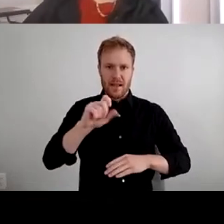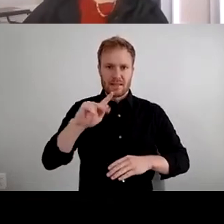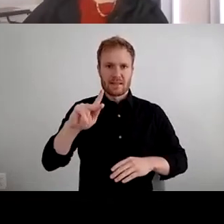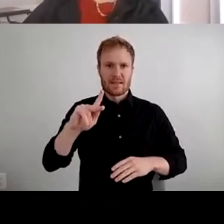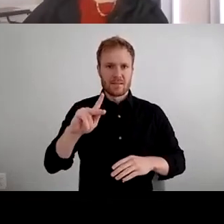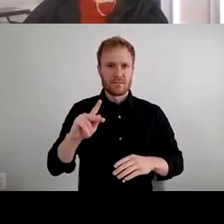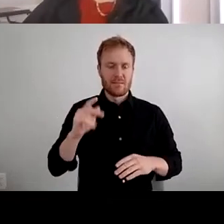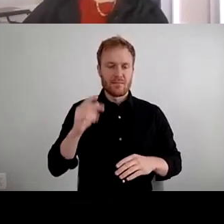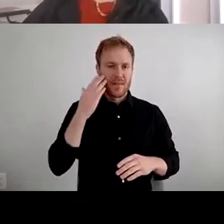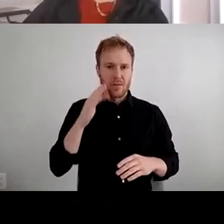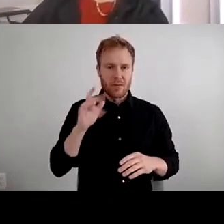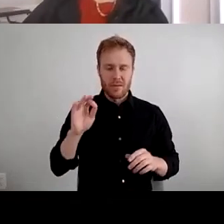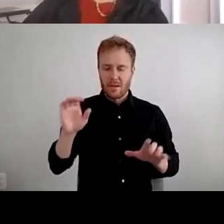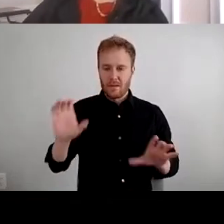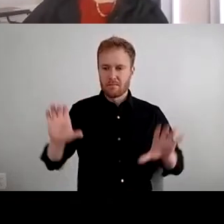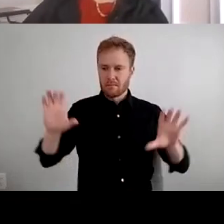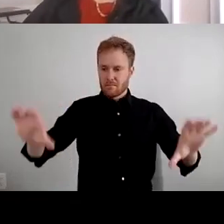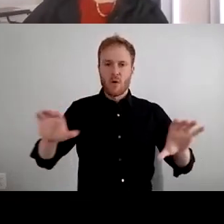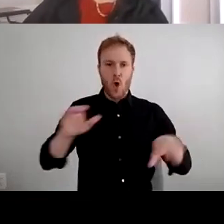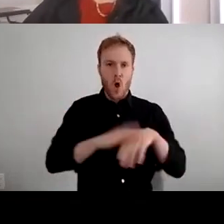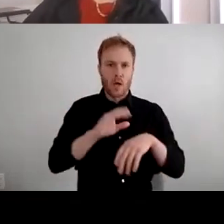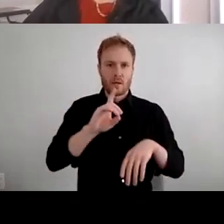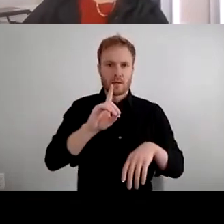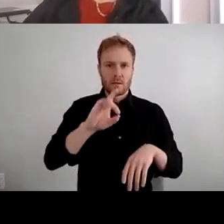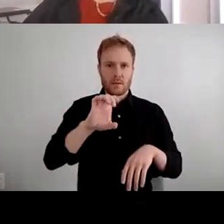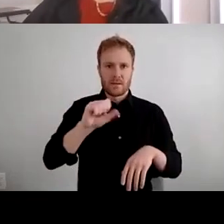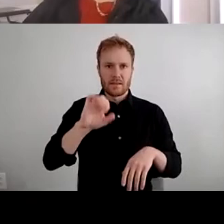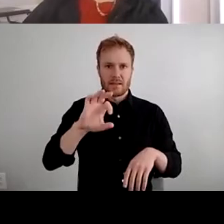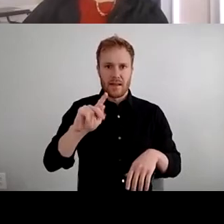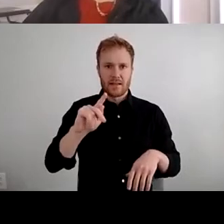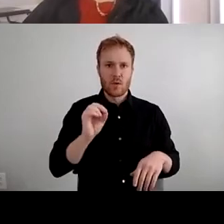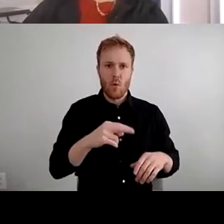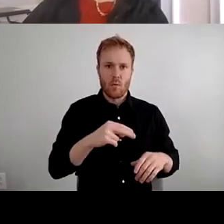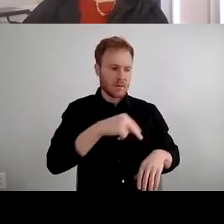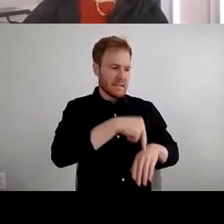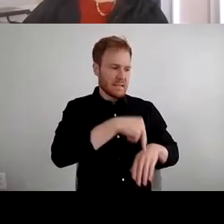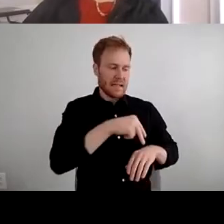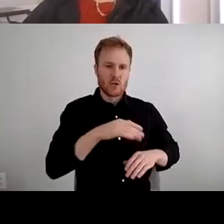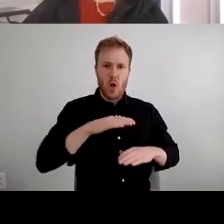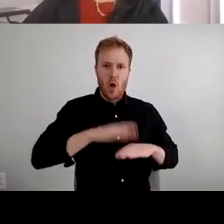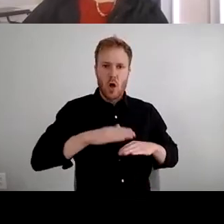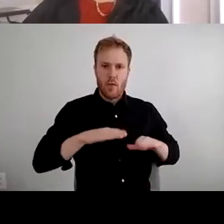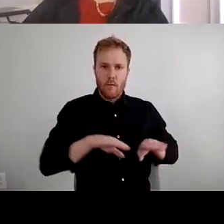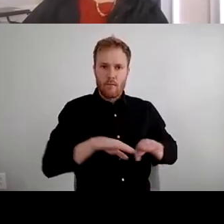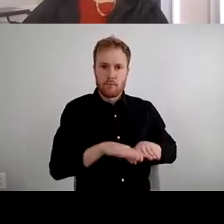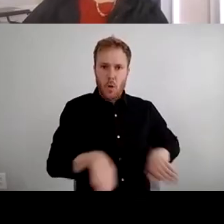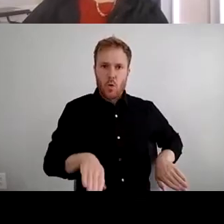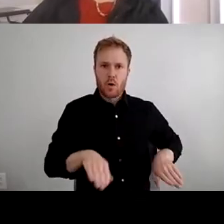it stands on the floor. It's hard to tell proportions on the screen here, but it obviously